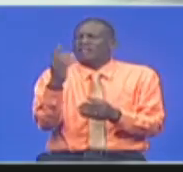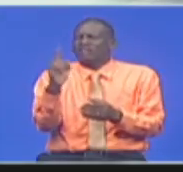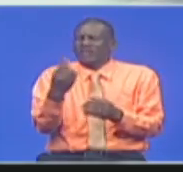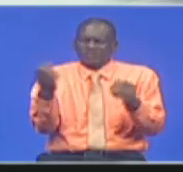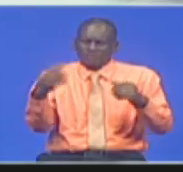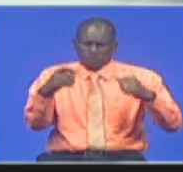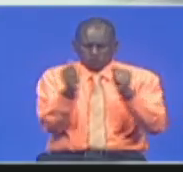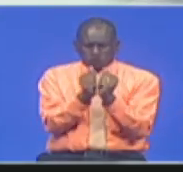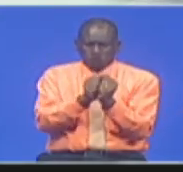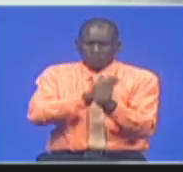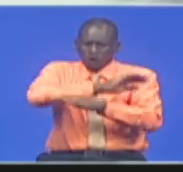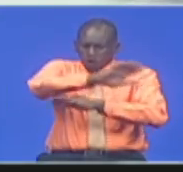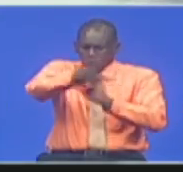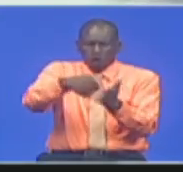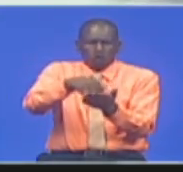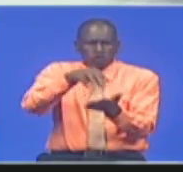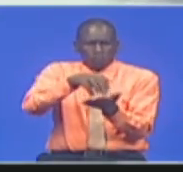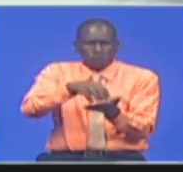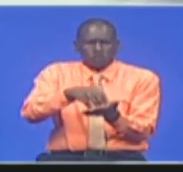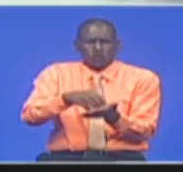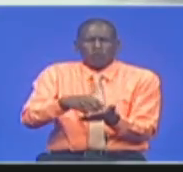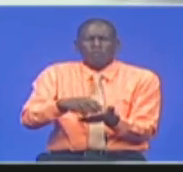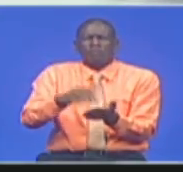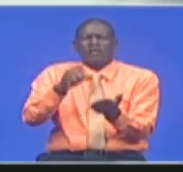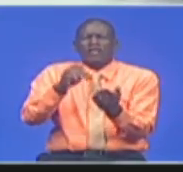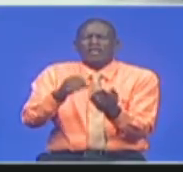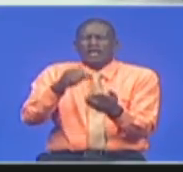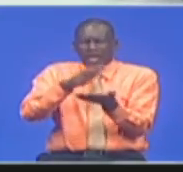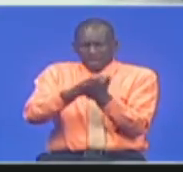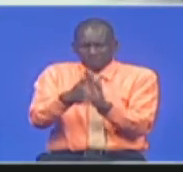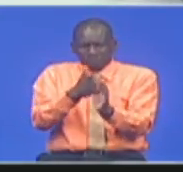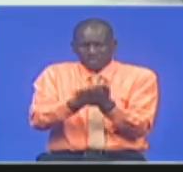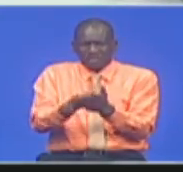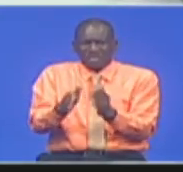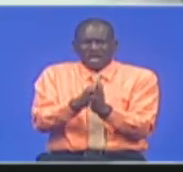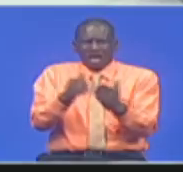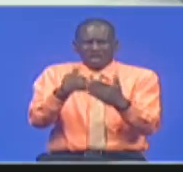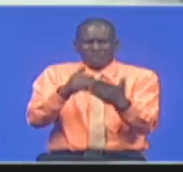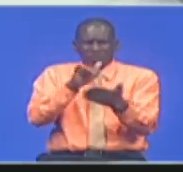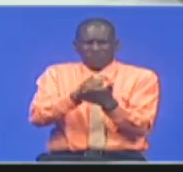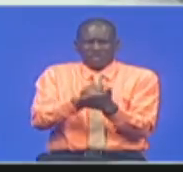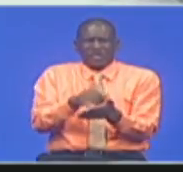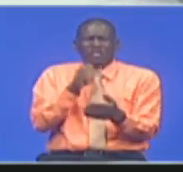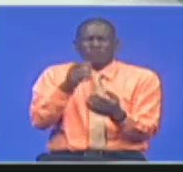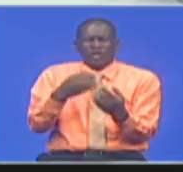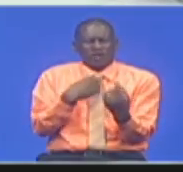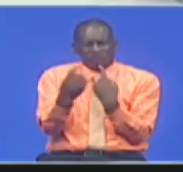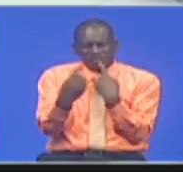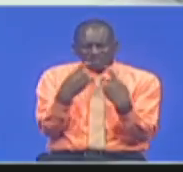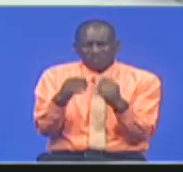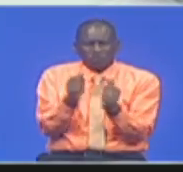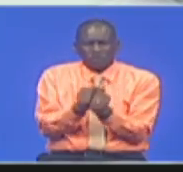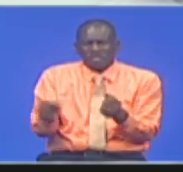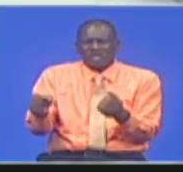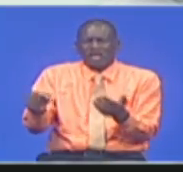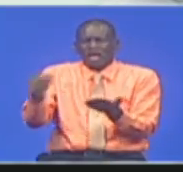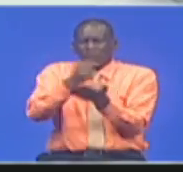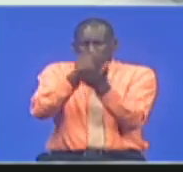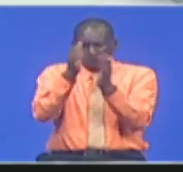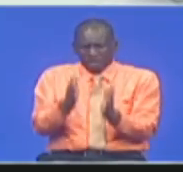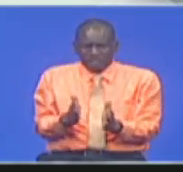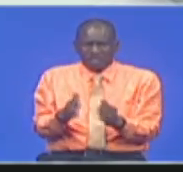October, all positions will become redundant, and that before then they shall have consultations with employees in an